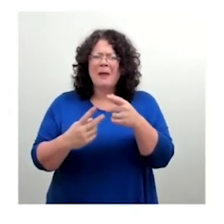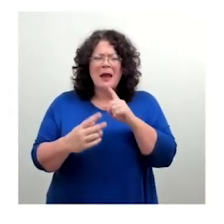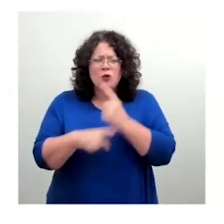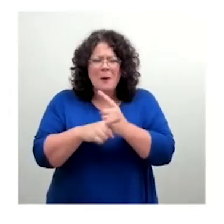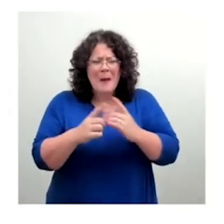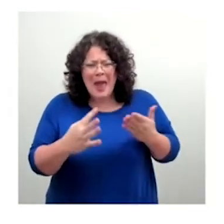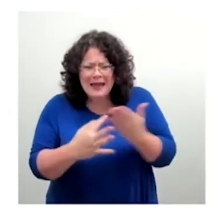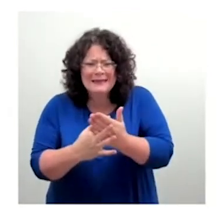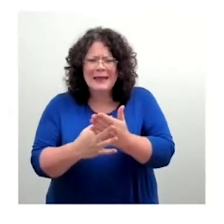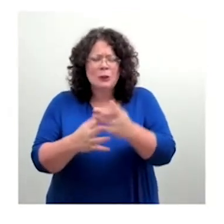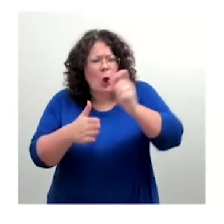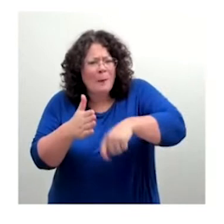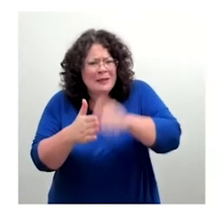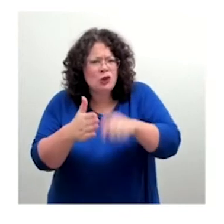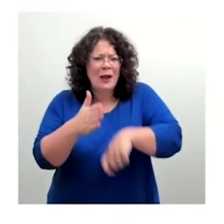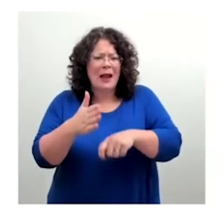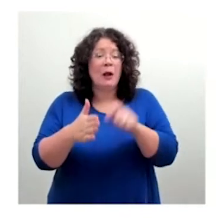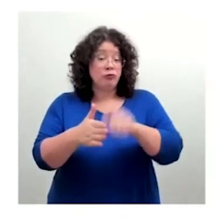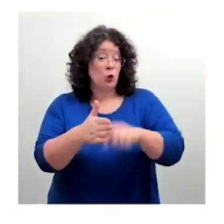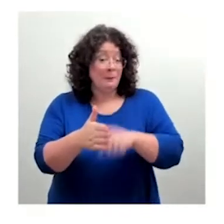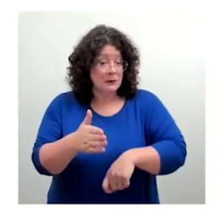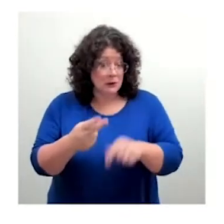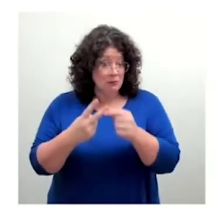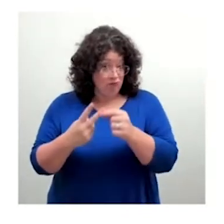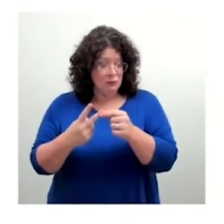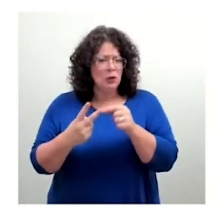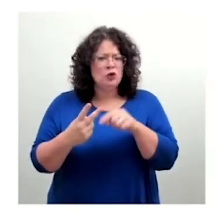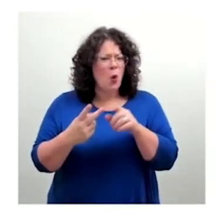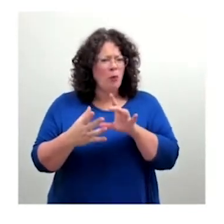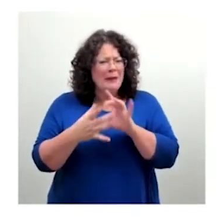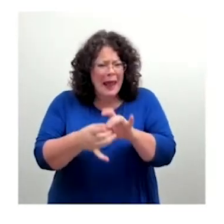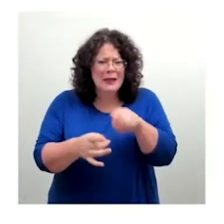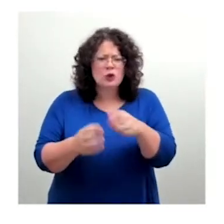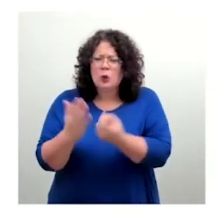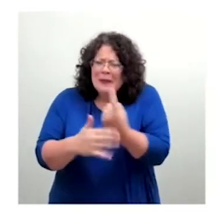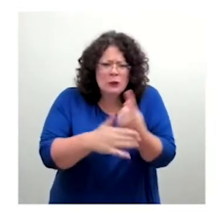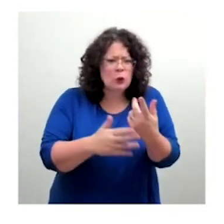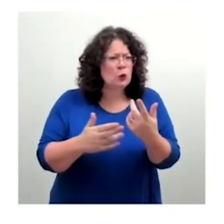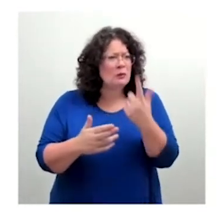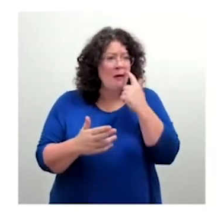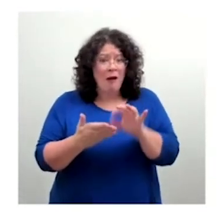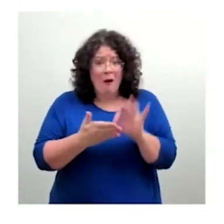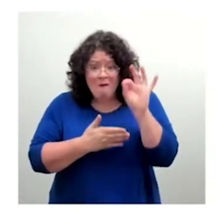them. And the last is around culture, awareness, and support. So what we mean here is,